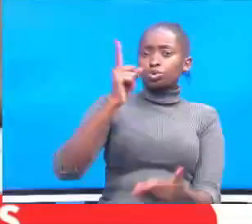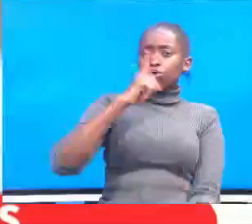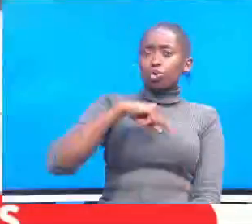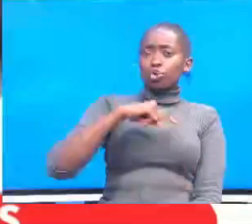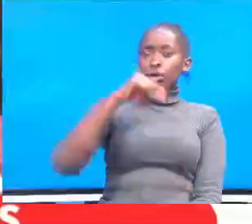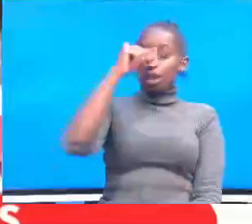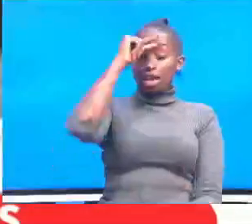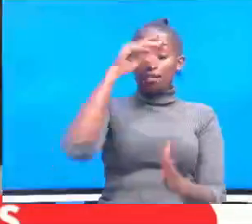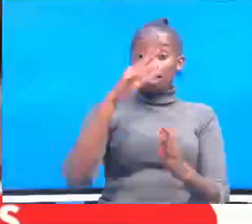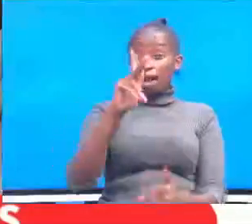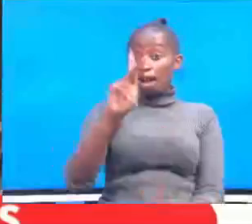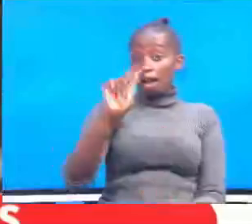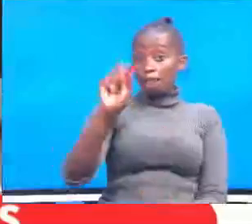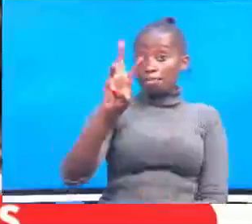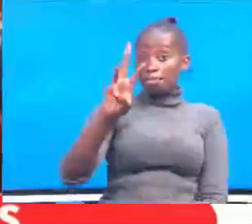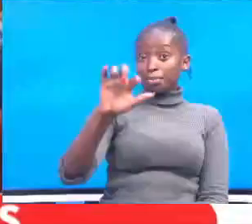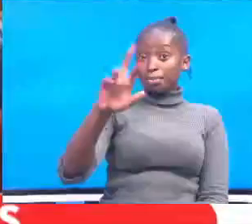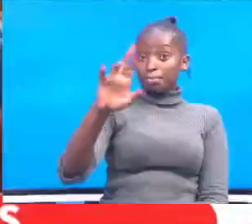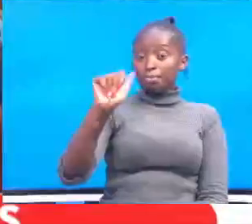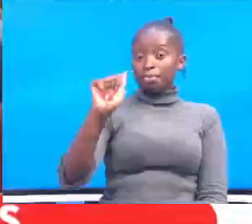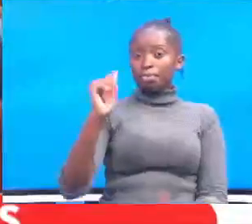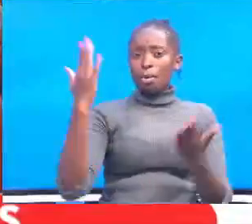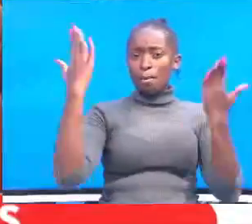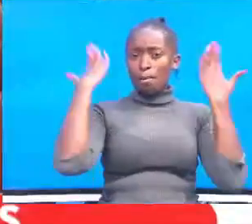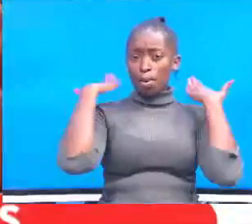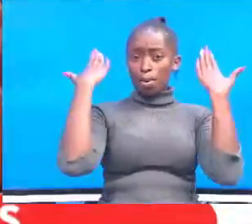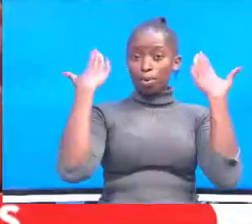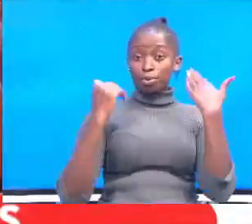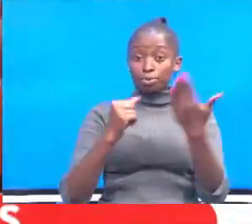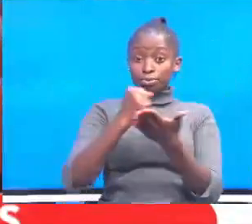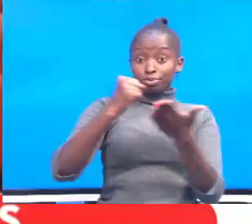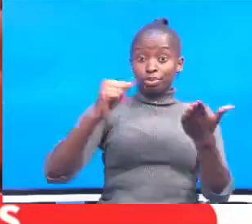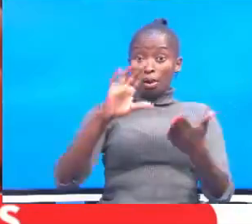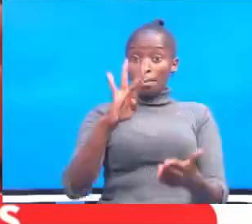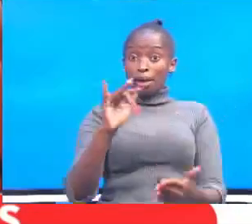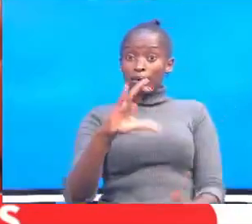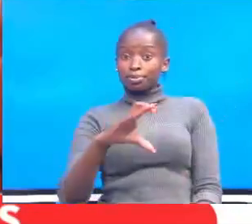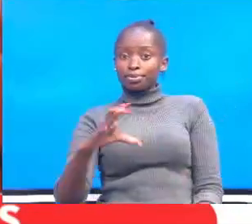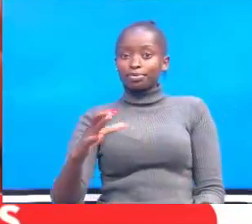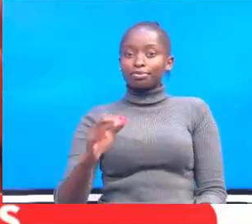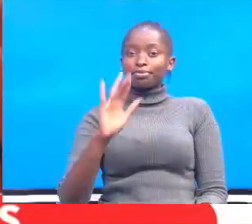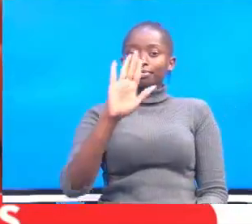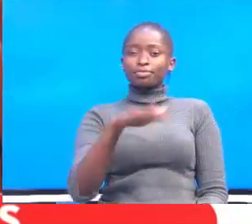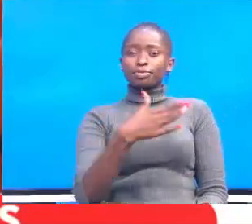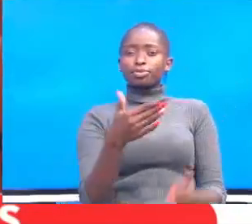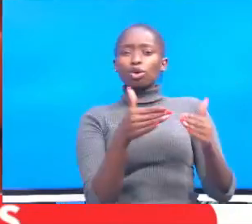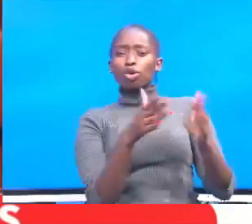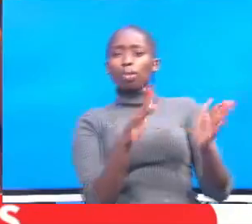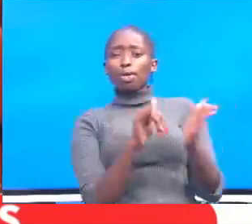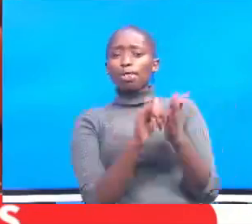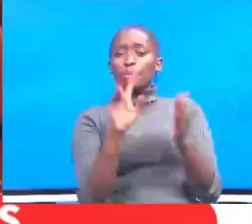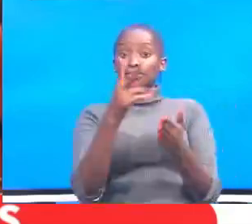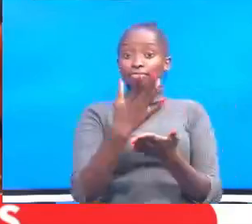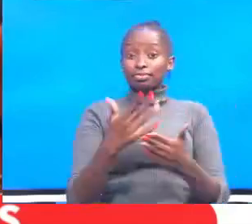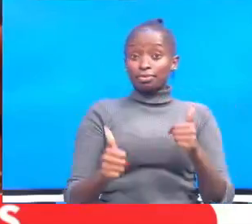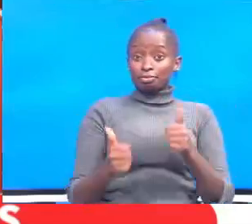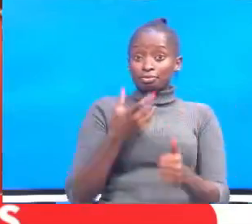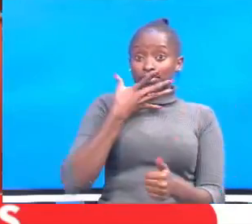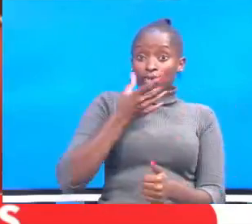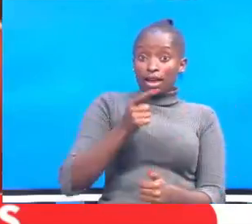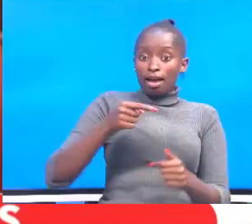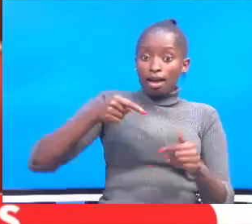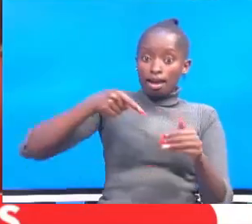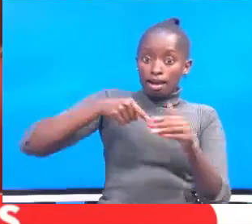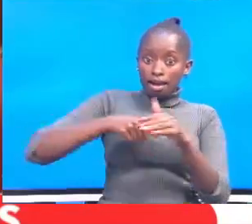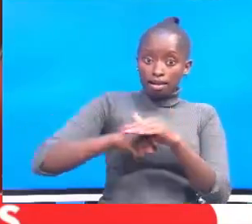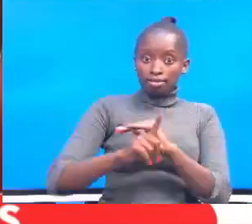Governor Kawira Mwangaza. The impeachment by the County Assembly opens the next phase of a path which Kawira has walked before.